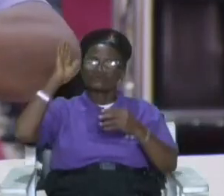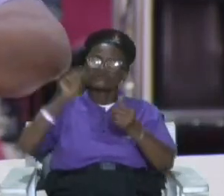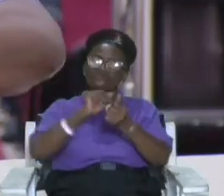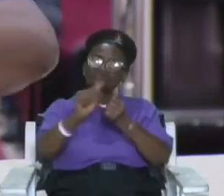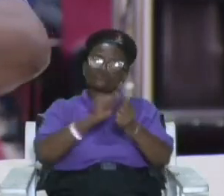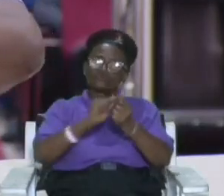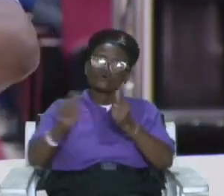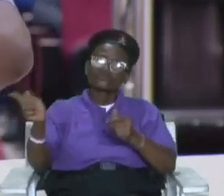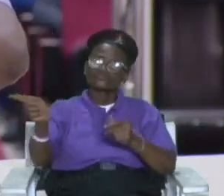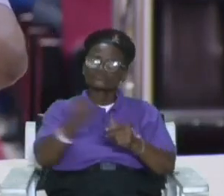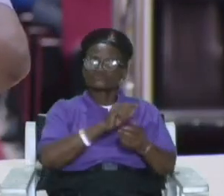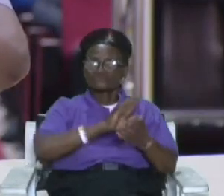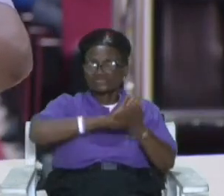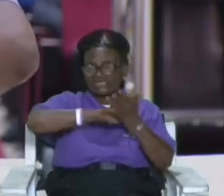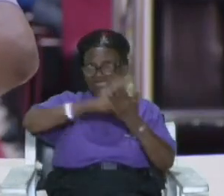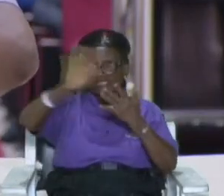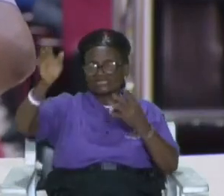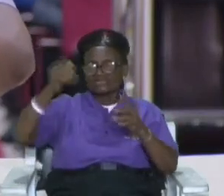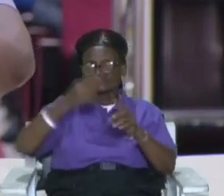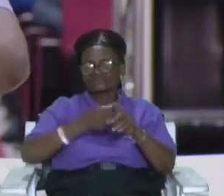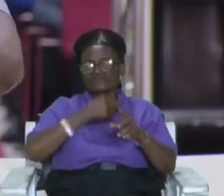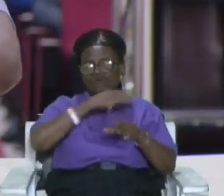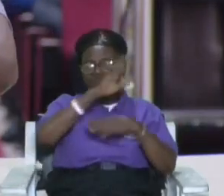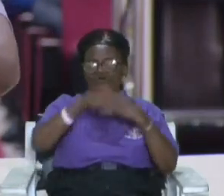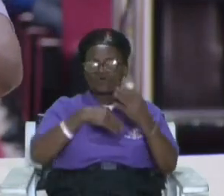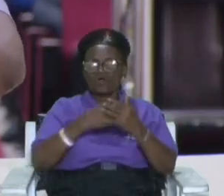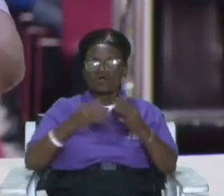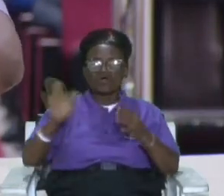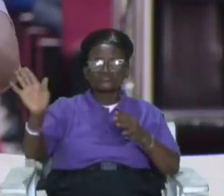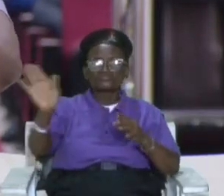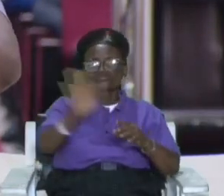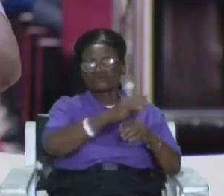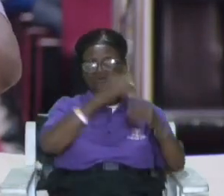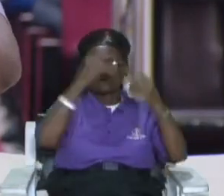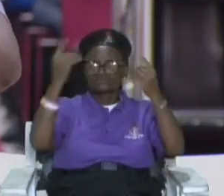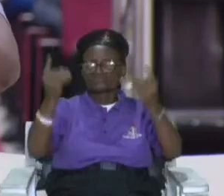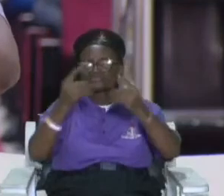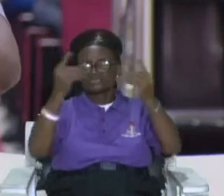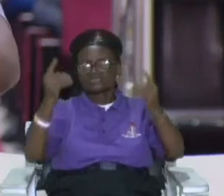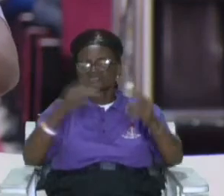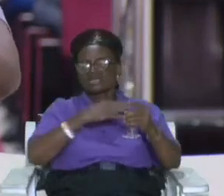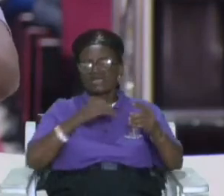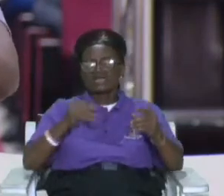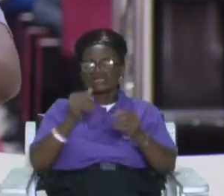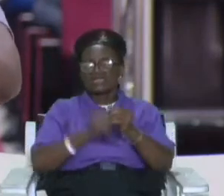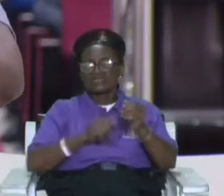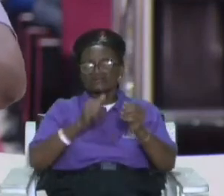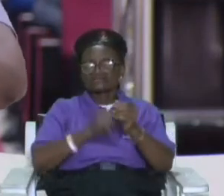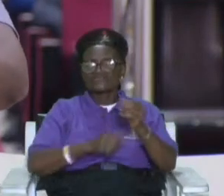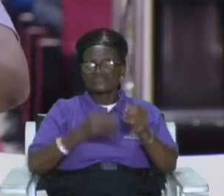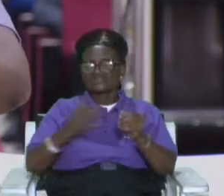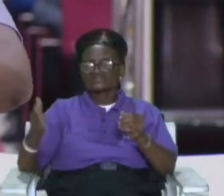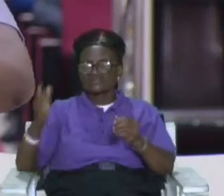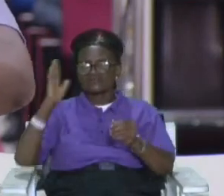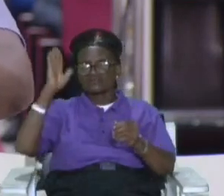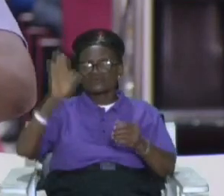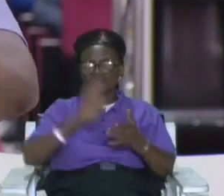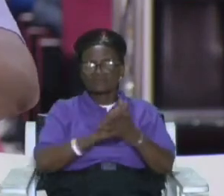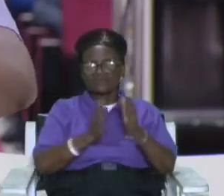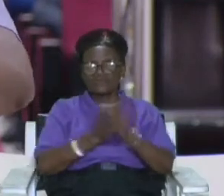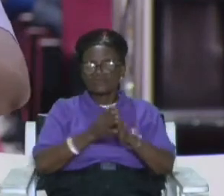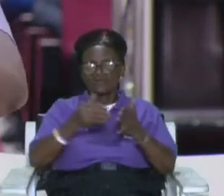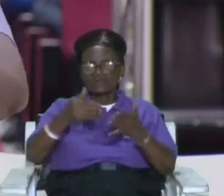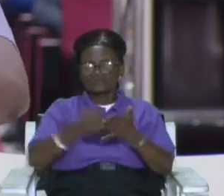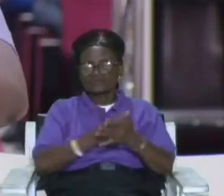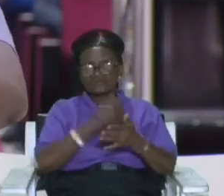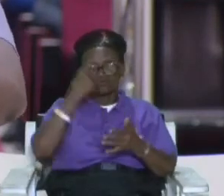from all your sins, and everything can become new for you. So,